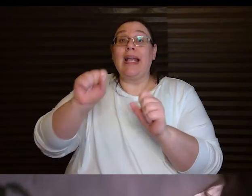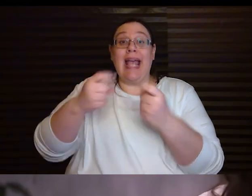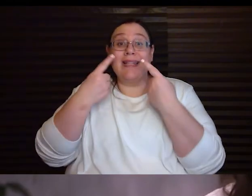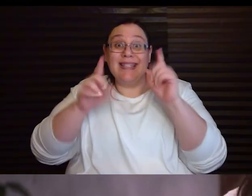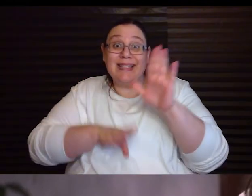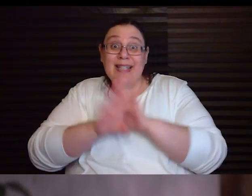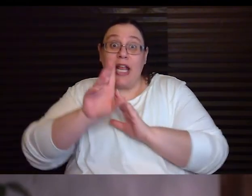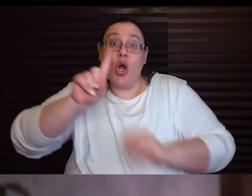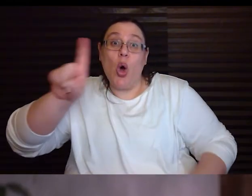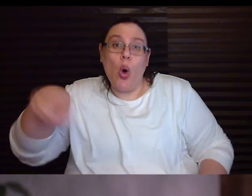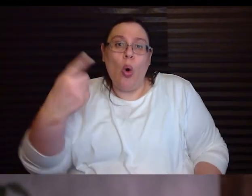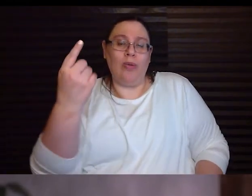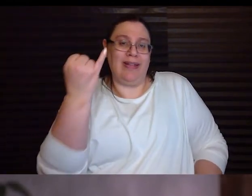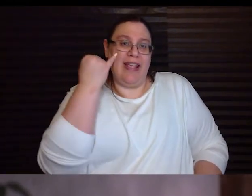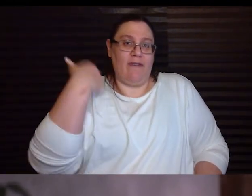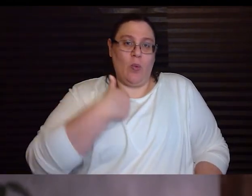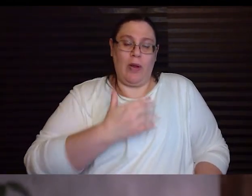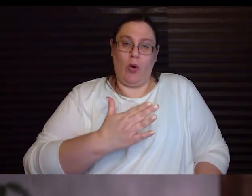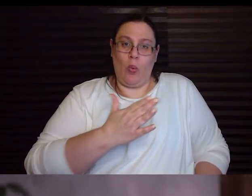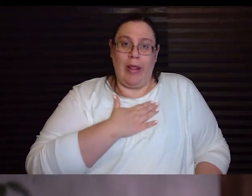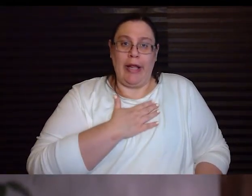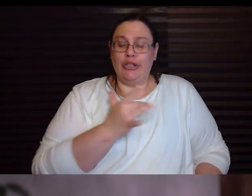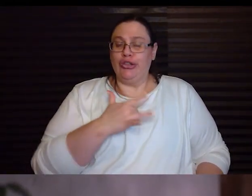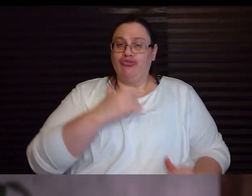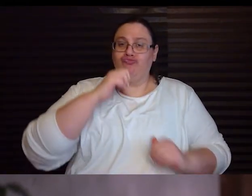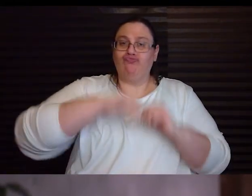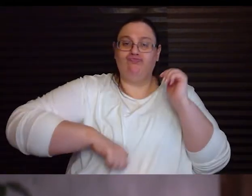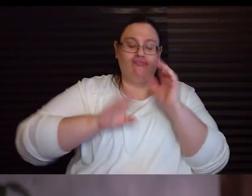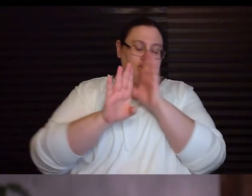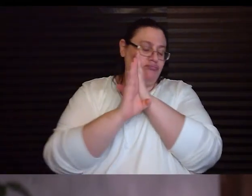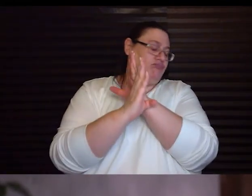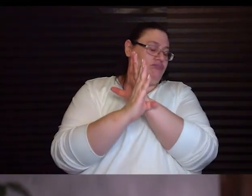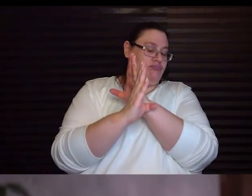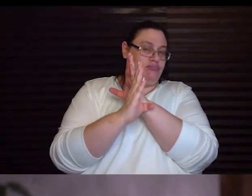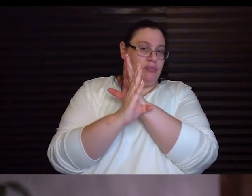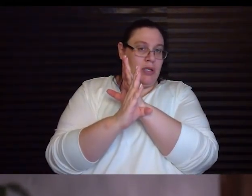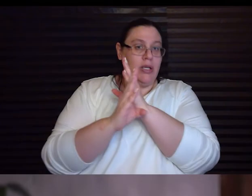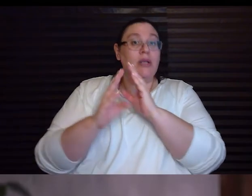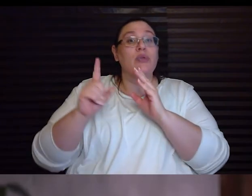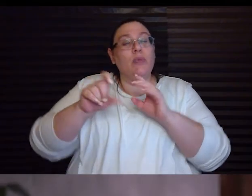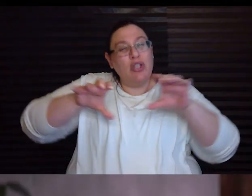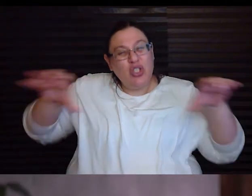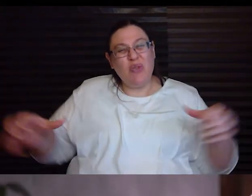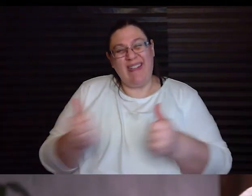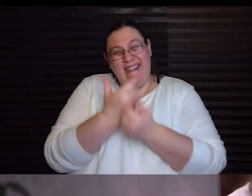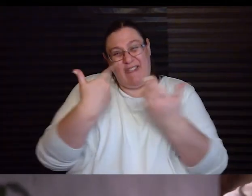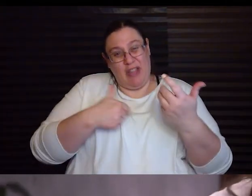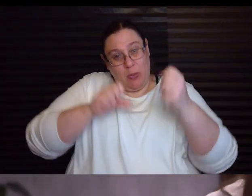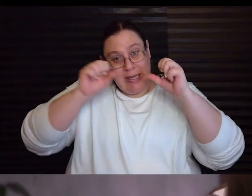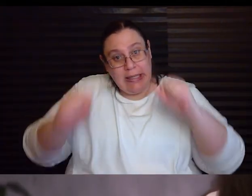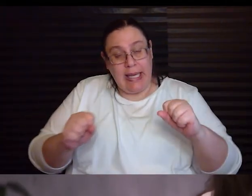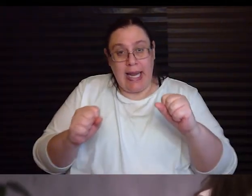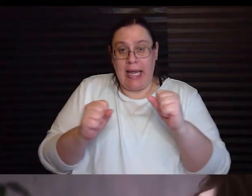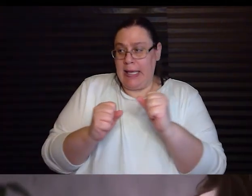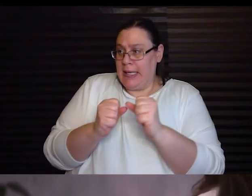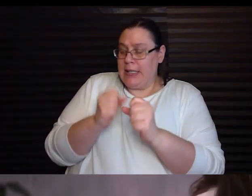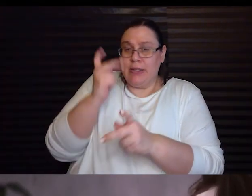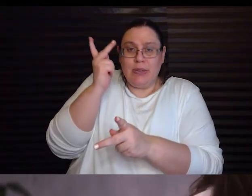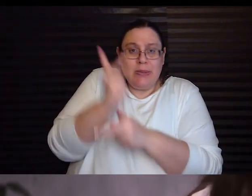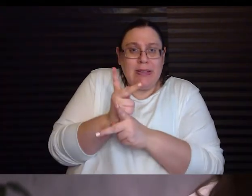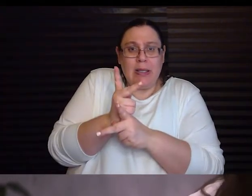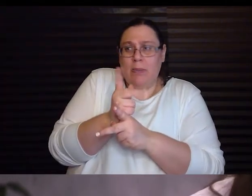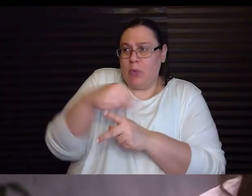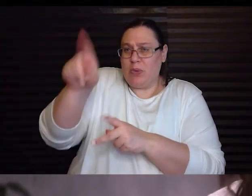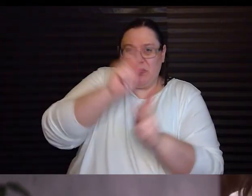only if we go numb. So aside from doing everything we possibly can to keep those who hold